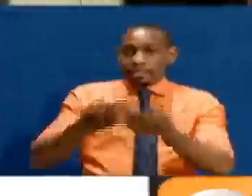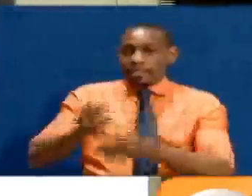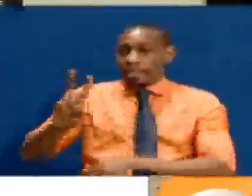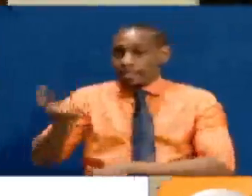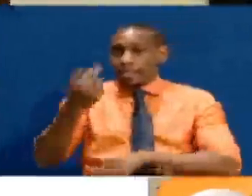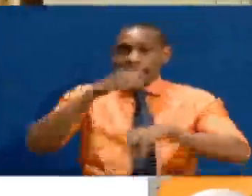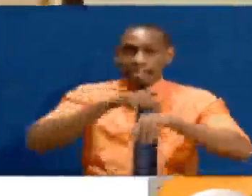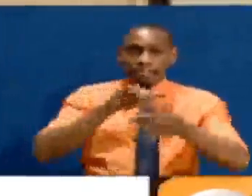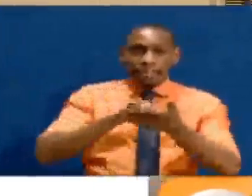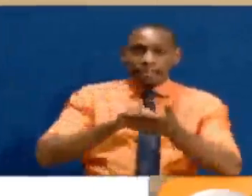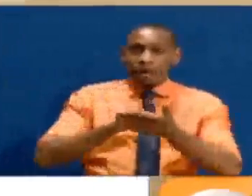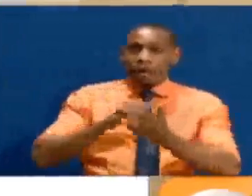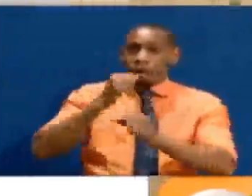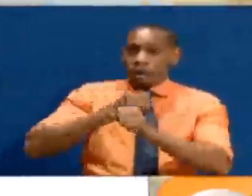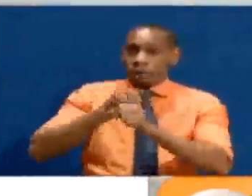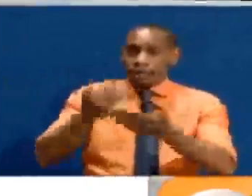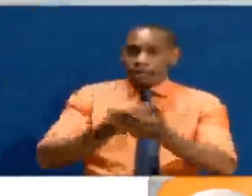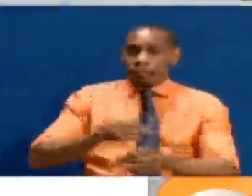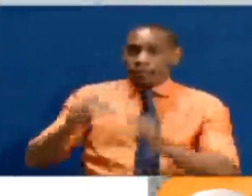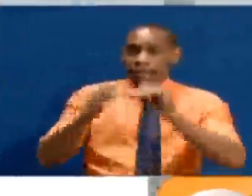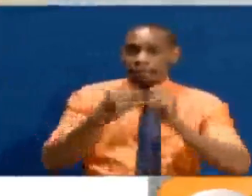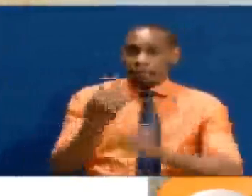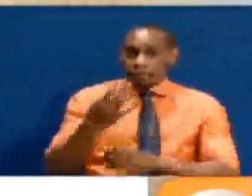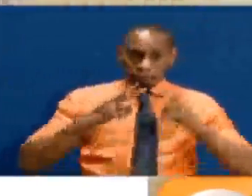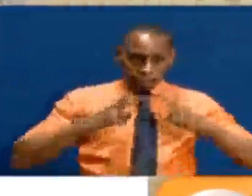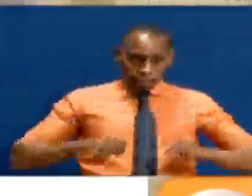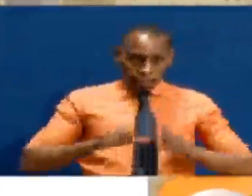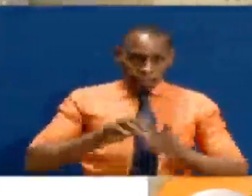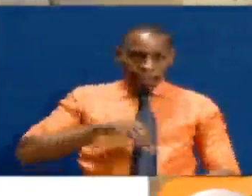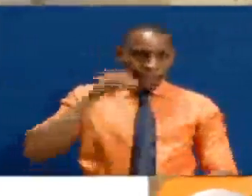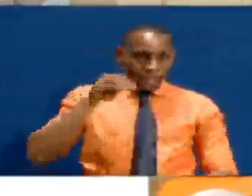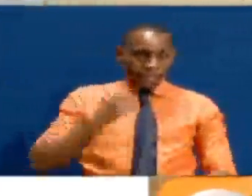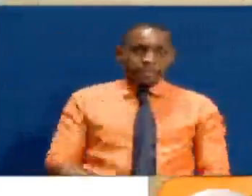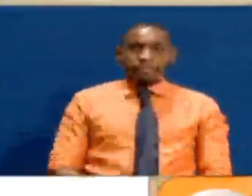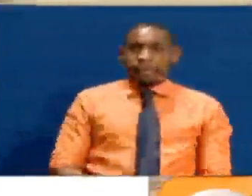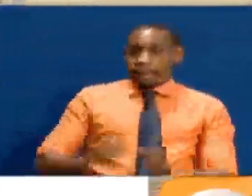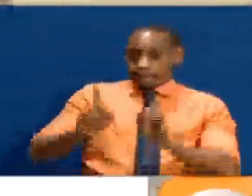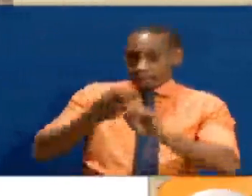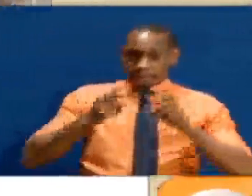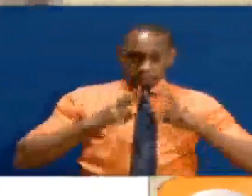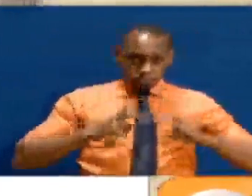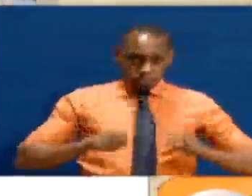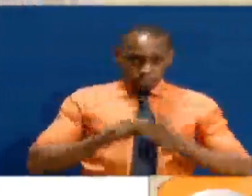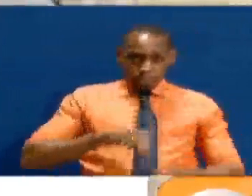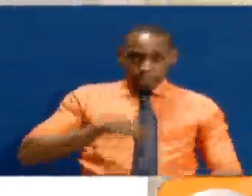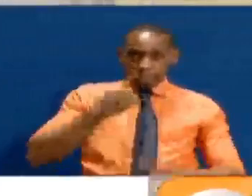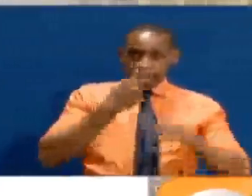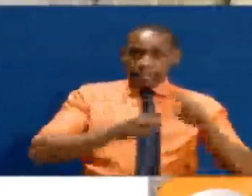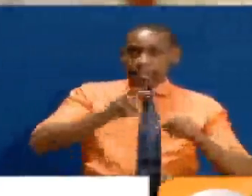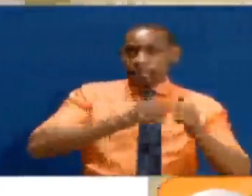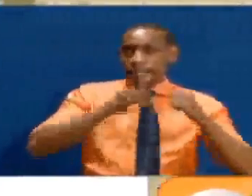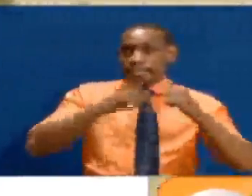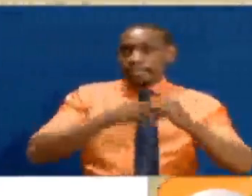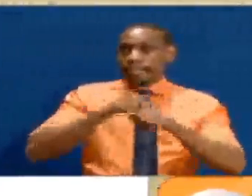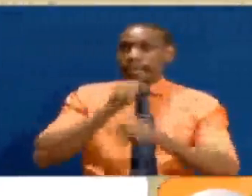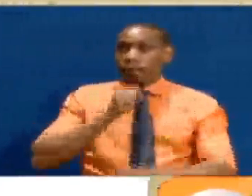second round, she's fighting a stage 4 diagnosis. She was first diagnosed in 2016 at